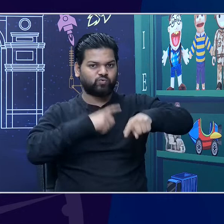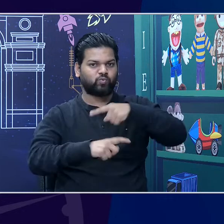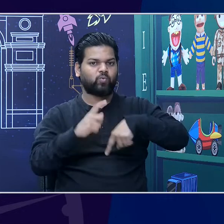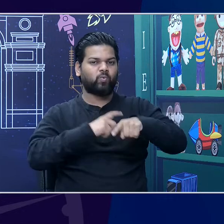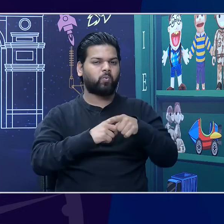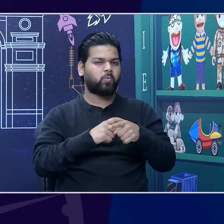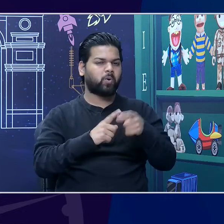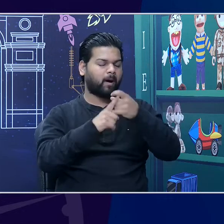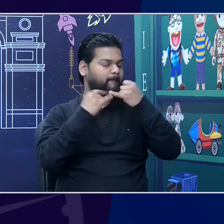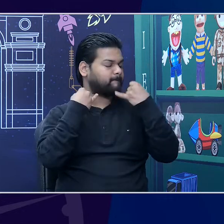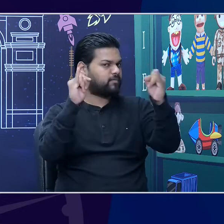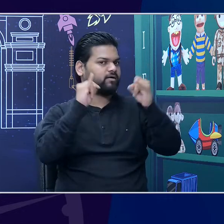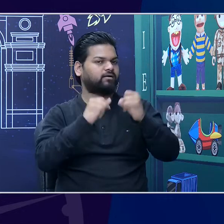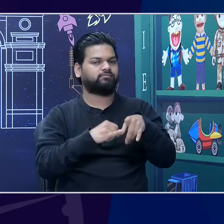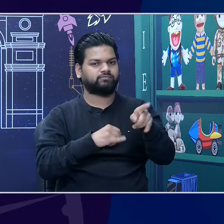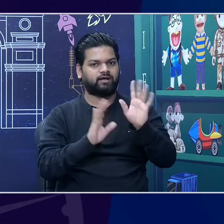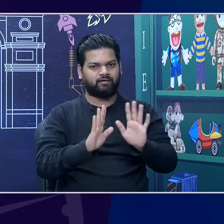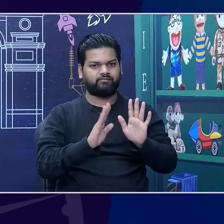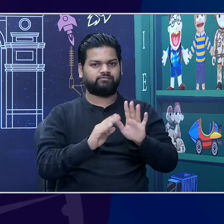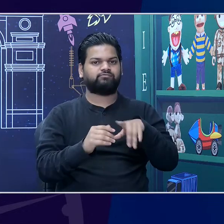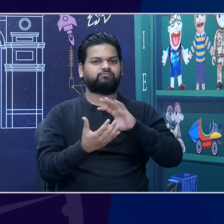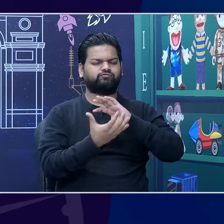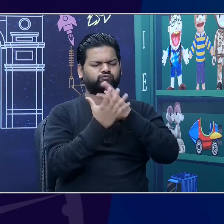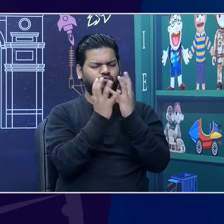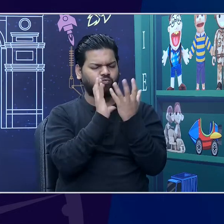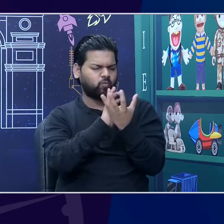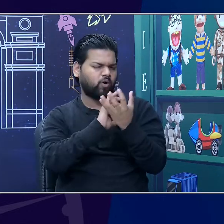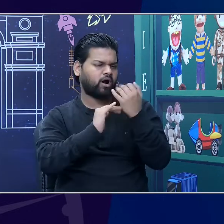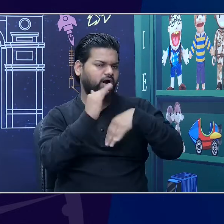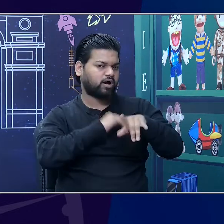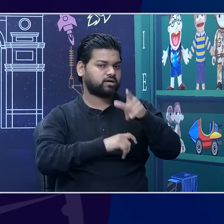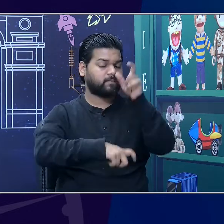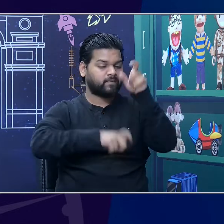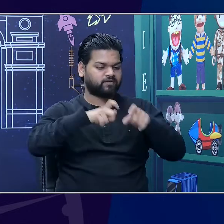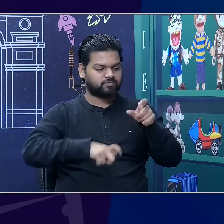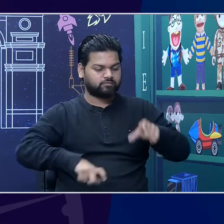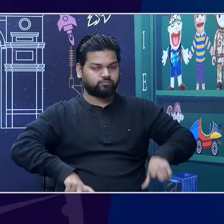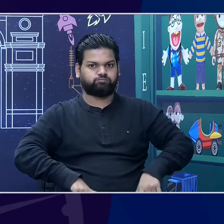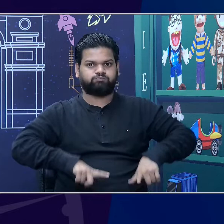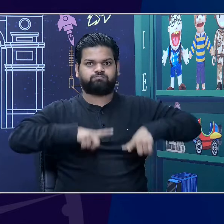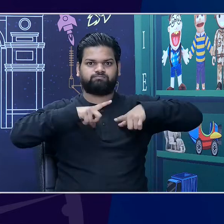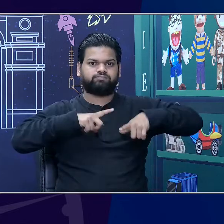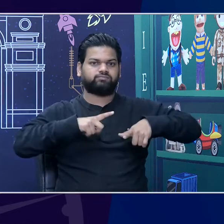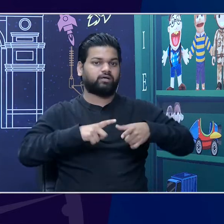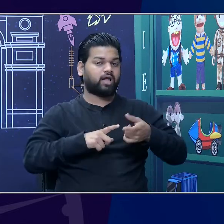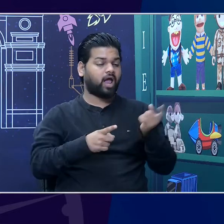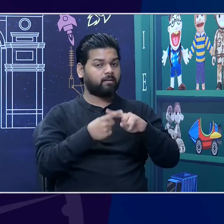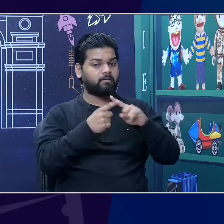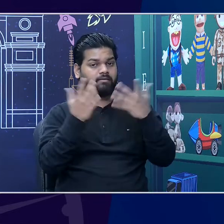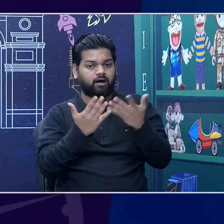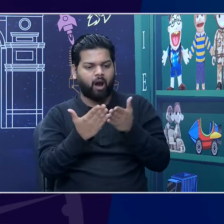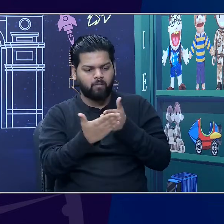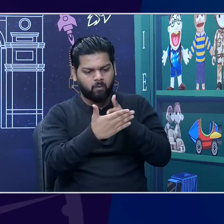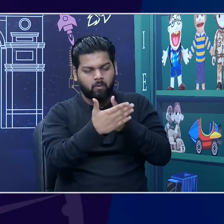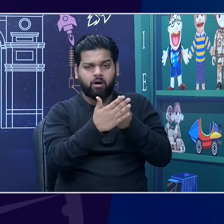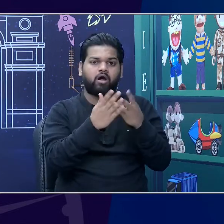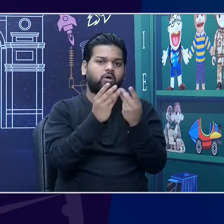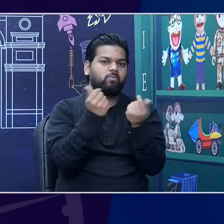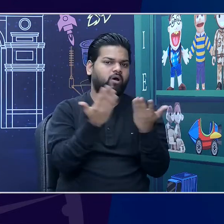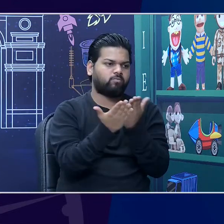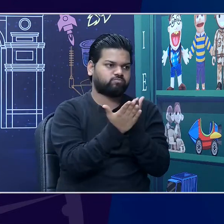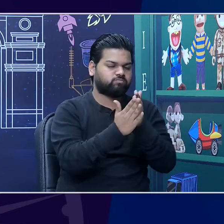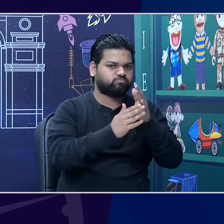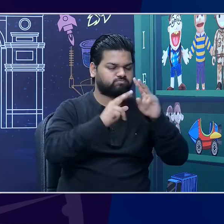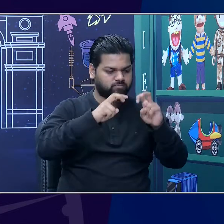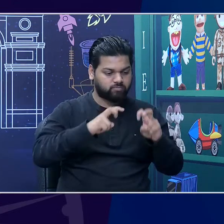moment in her history, as it seeks to play a very important role by finding pragmatic global solution for the well-being of all, and in doing